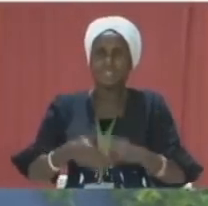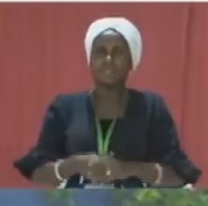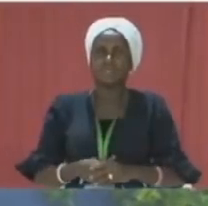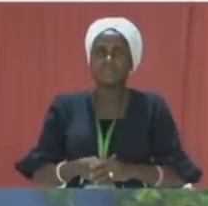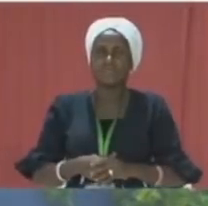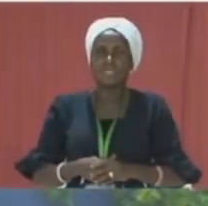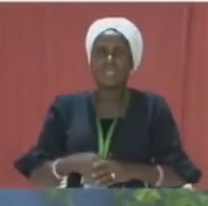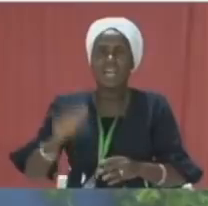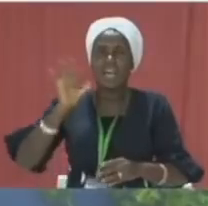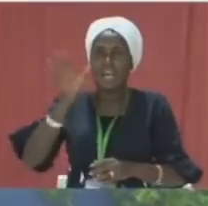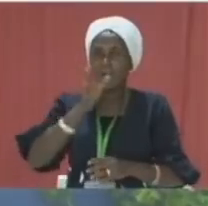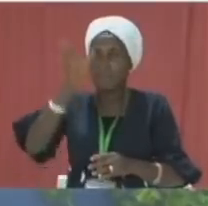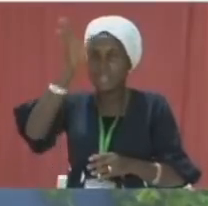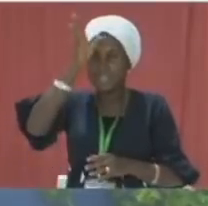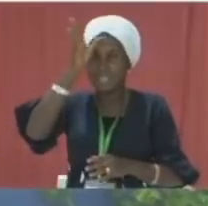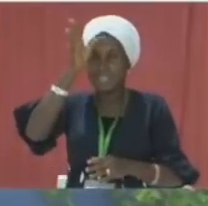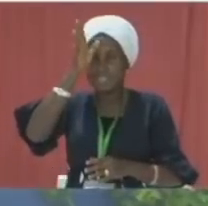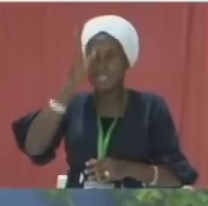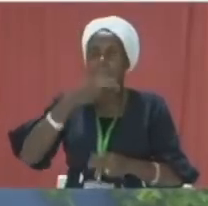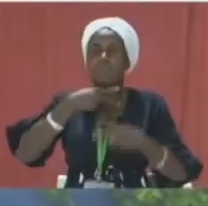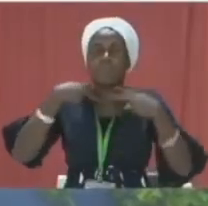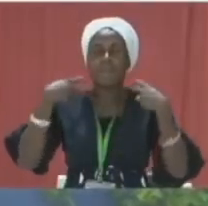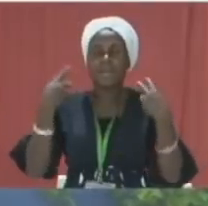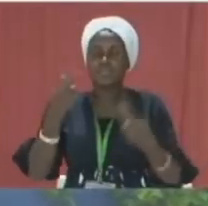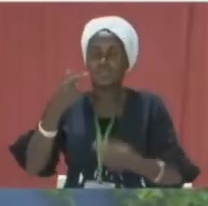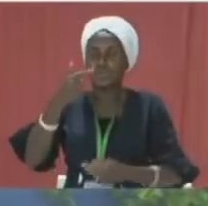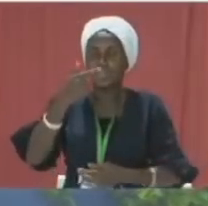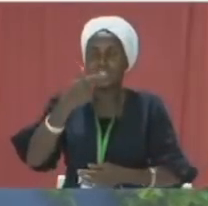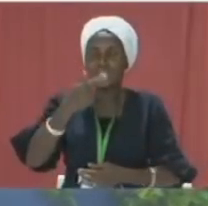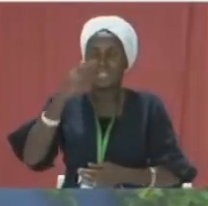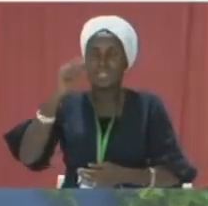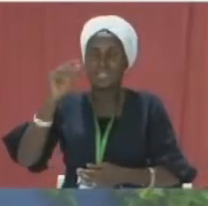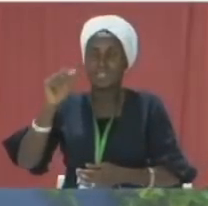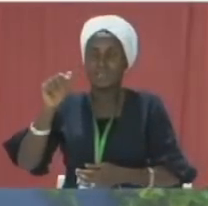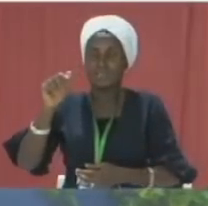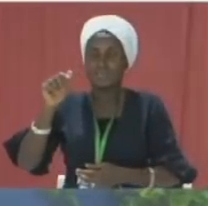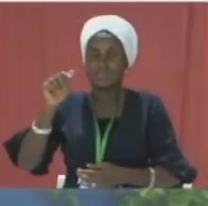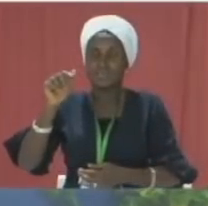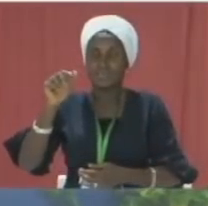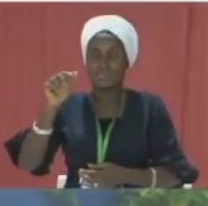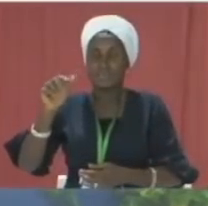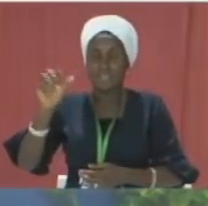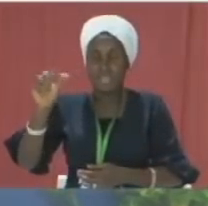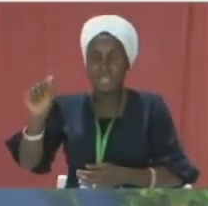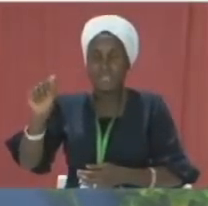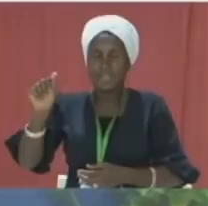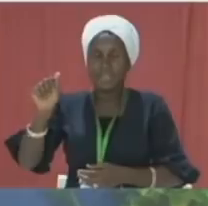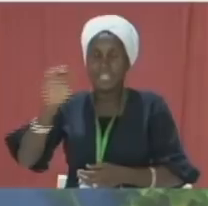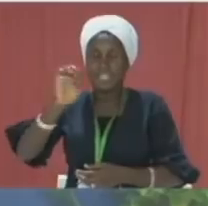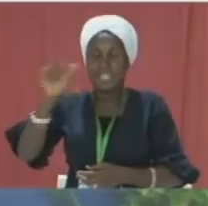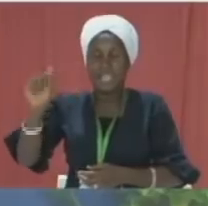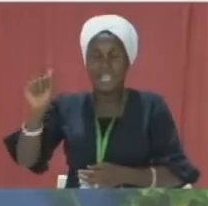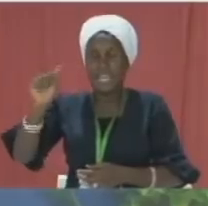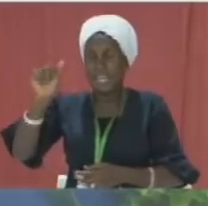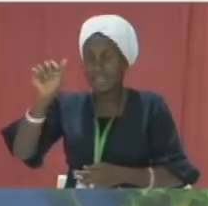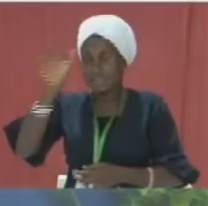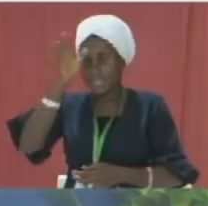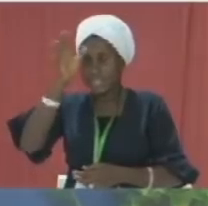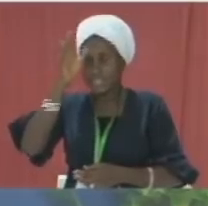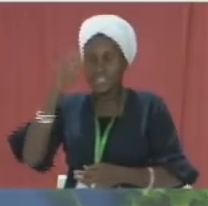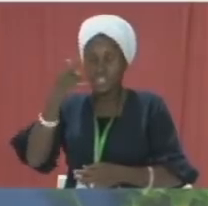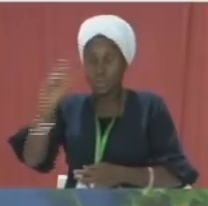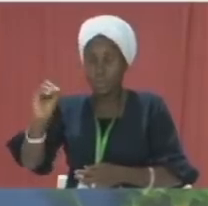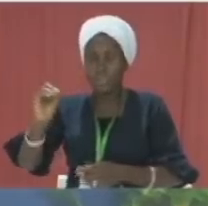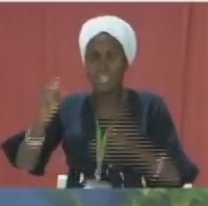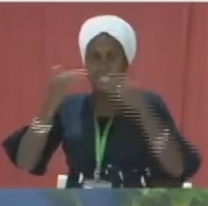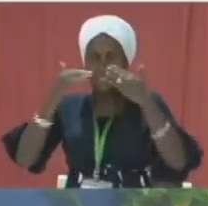our daddy, Pastor E. Adeboye. Thank you for the gift of his life.